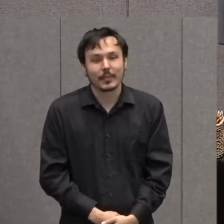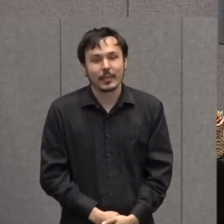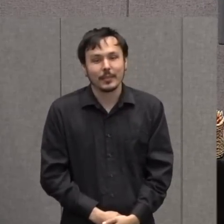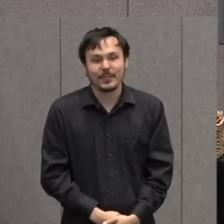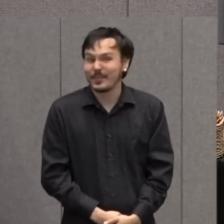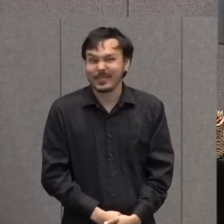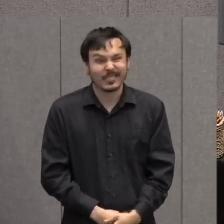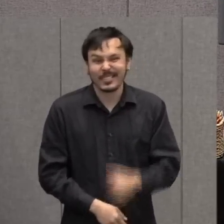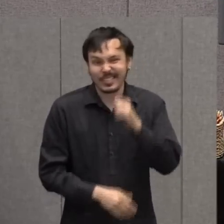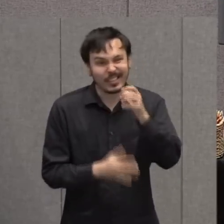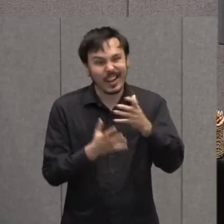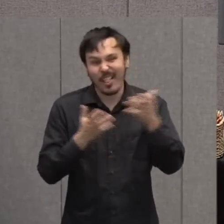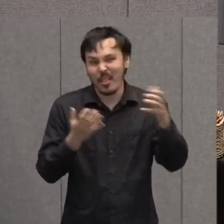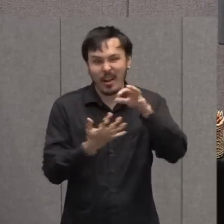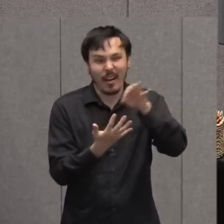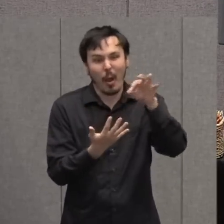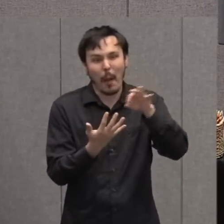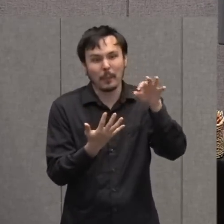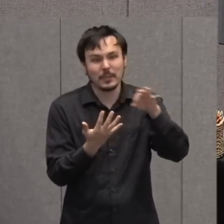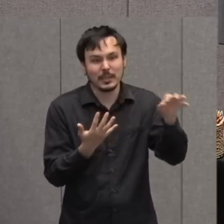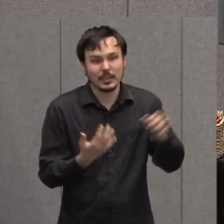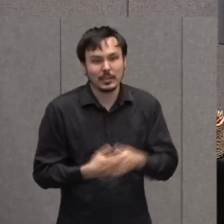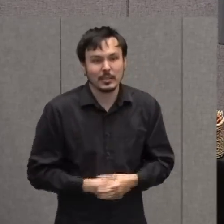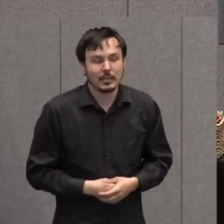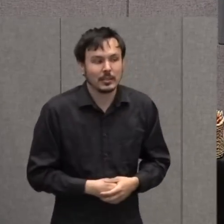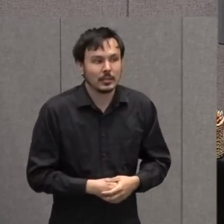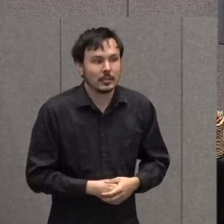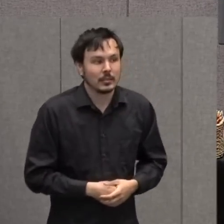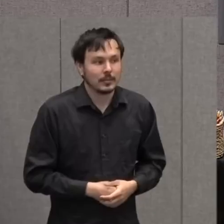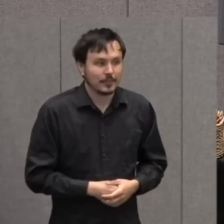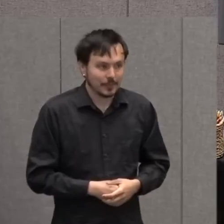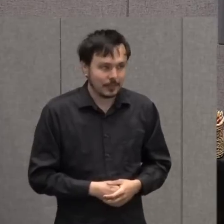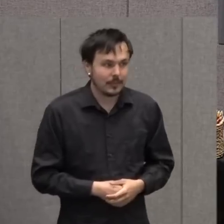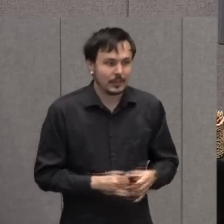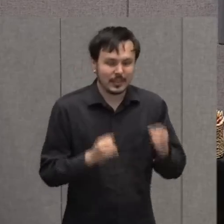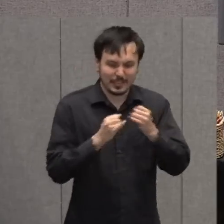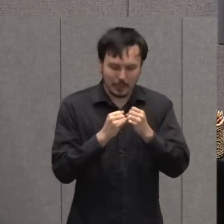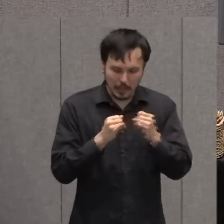Not much I can do with The this. the line goes at the bottom.